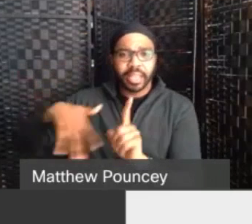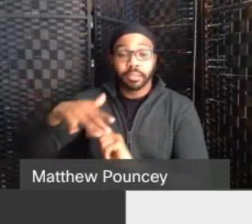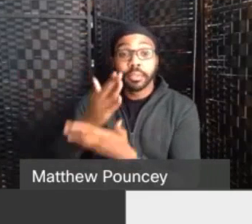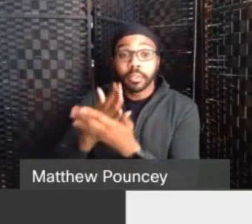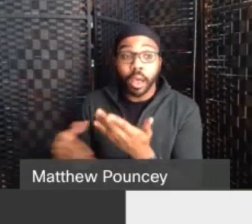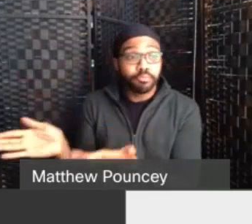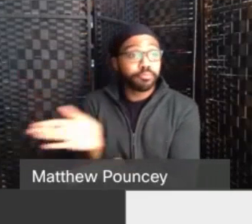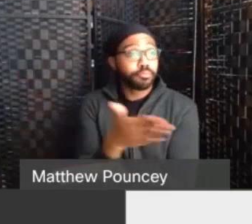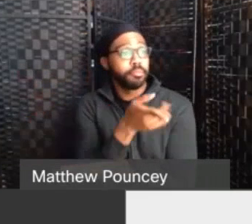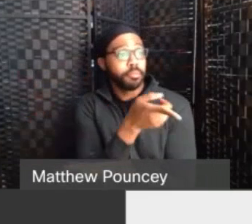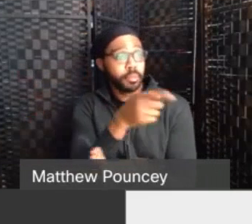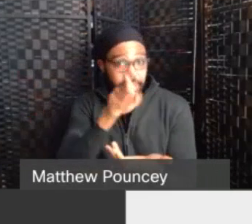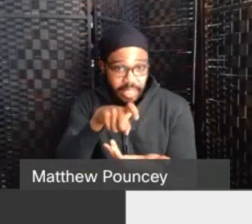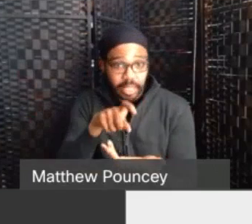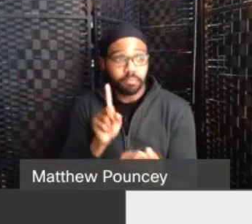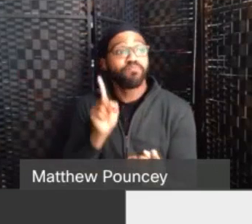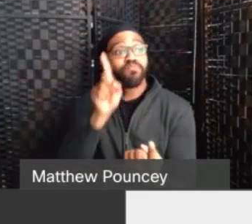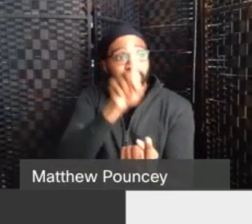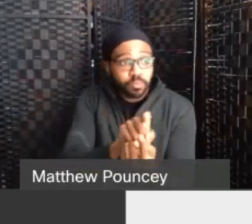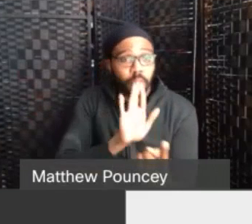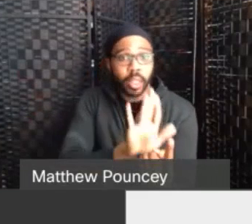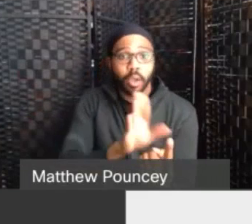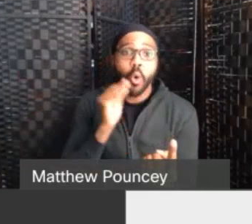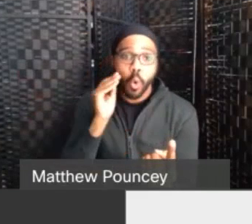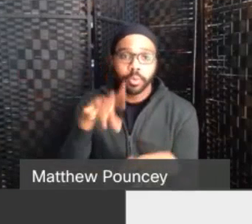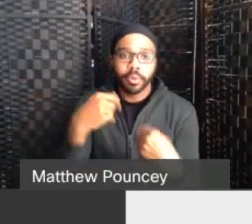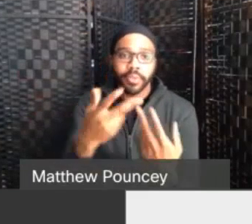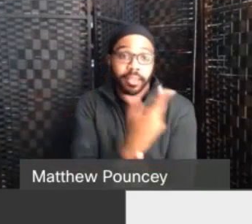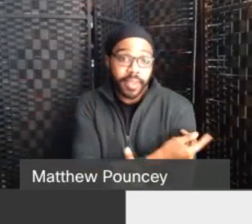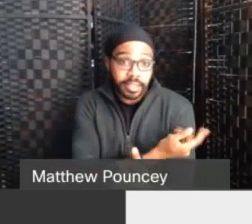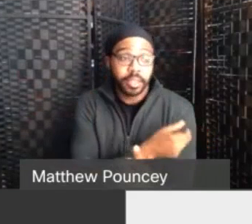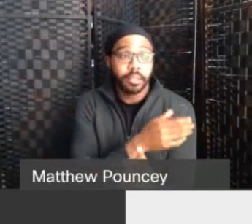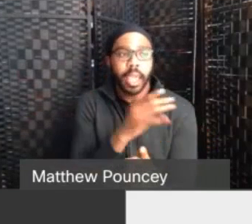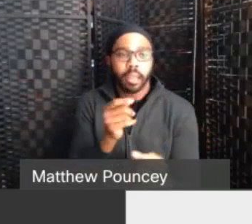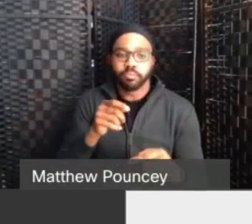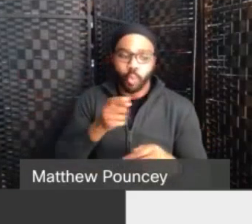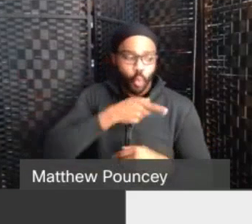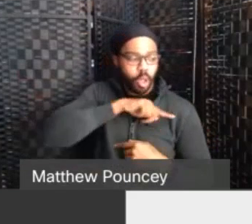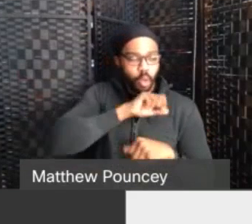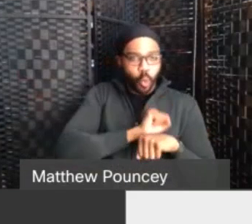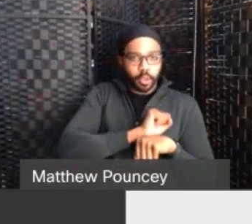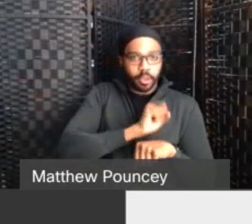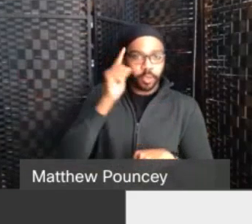some people who are going to need someone to come to their home to provide the vaccine, and we are working on that.